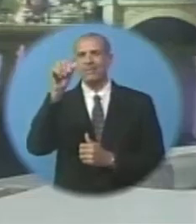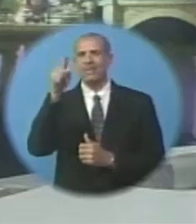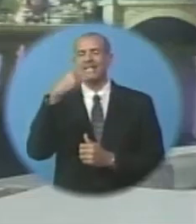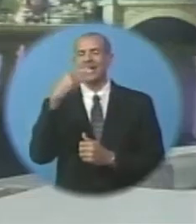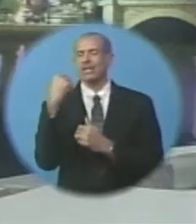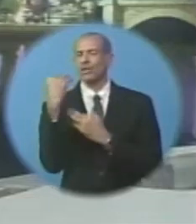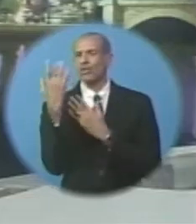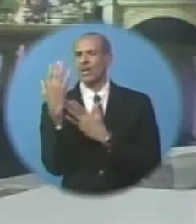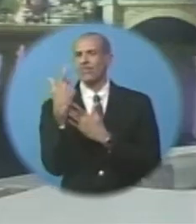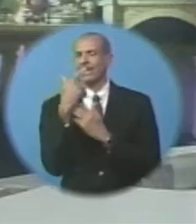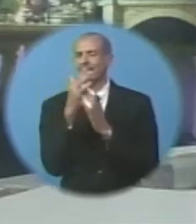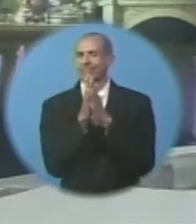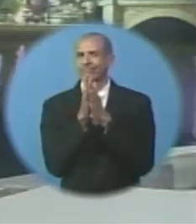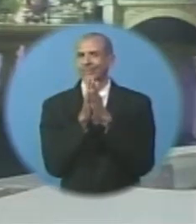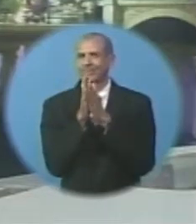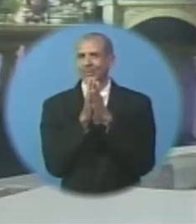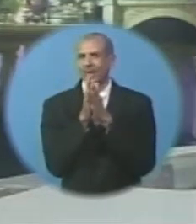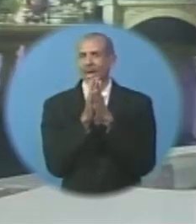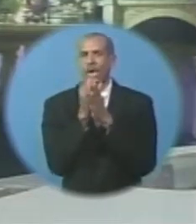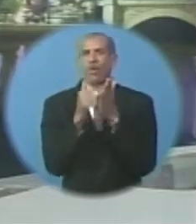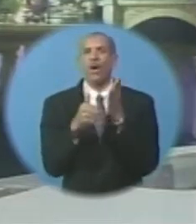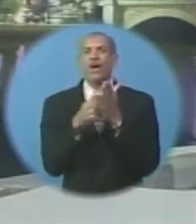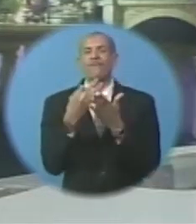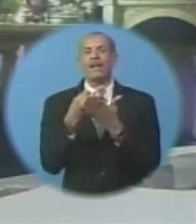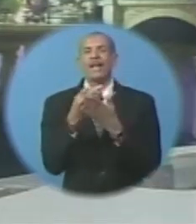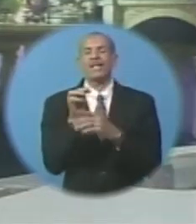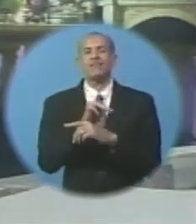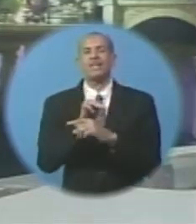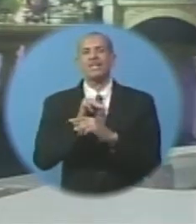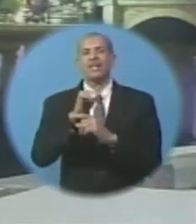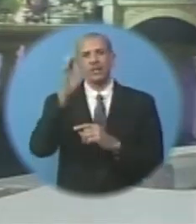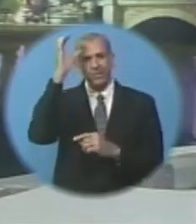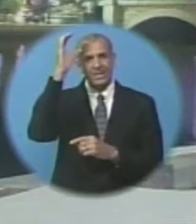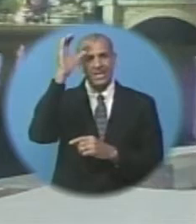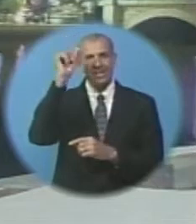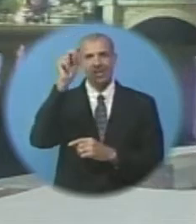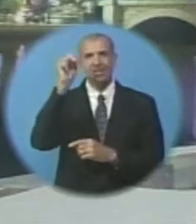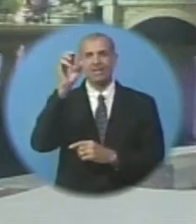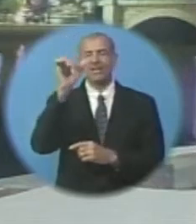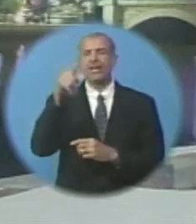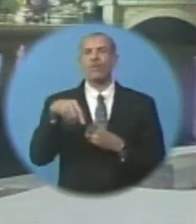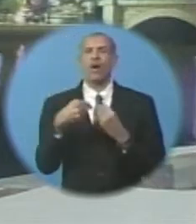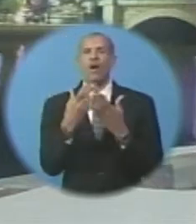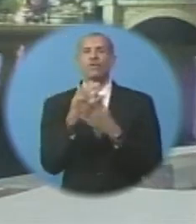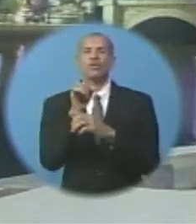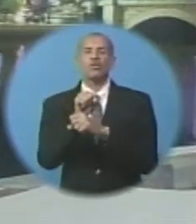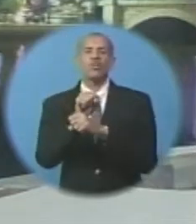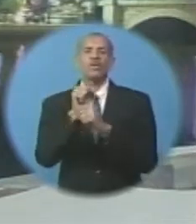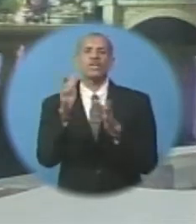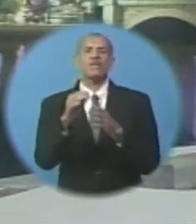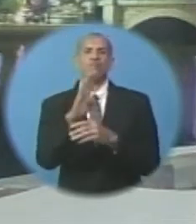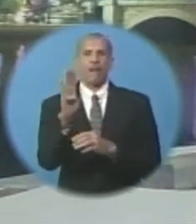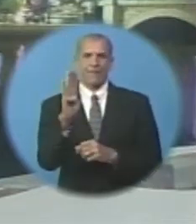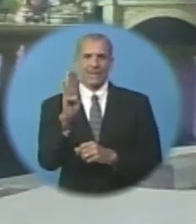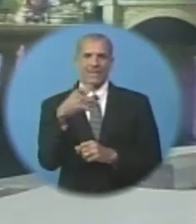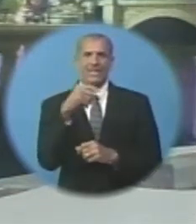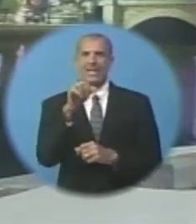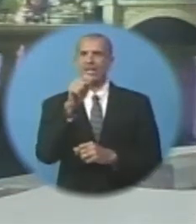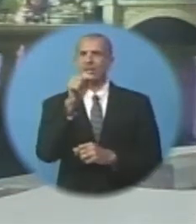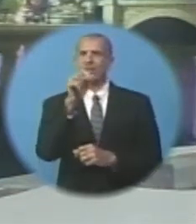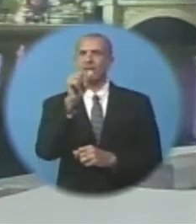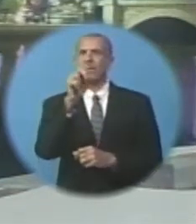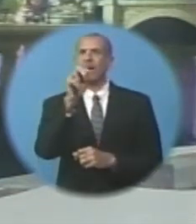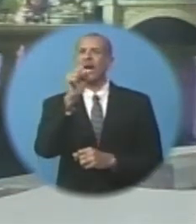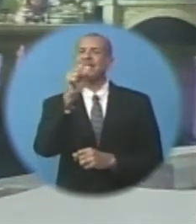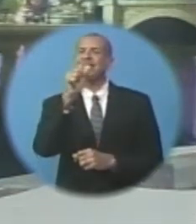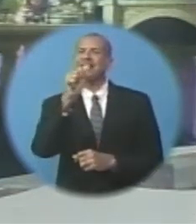in high anticipation on what Finance Minister Chris Sinclair will be offering the workers of Barbados. The CITUSAB General